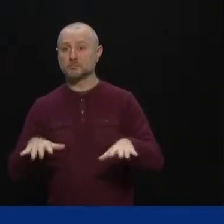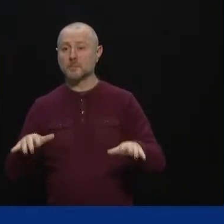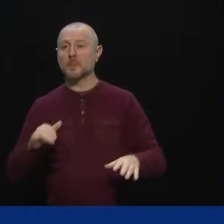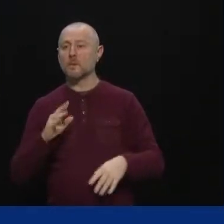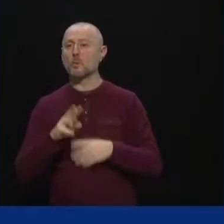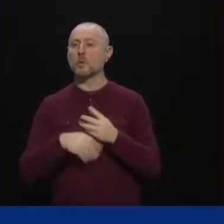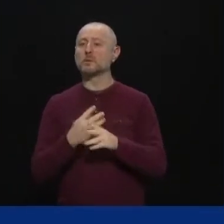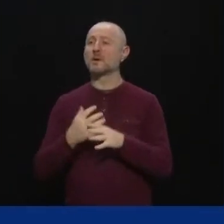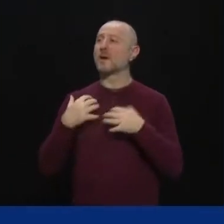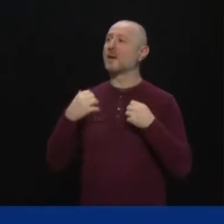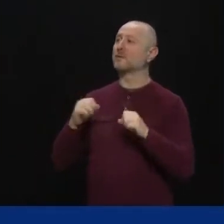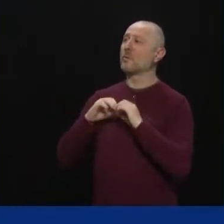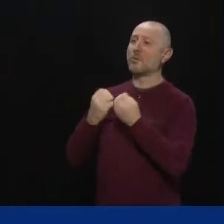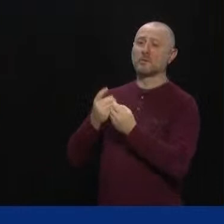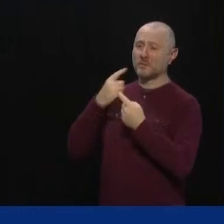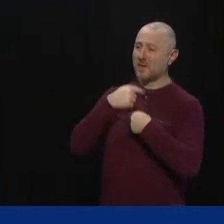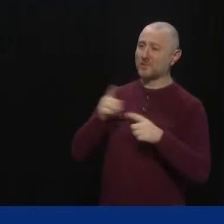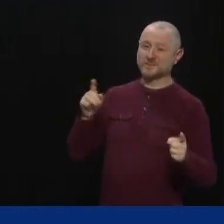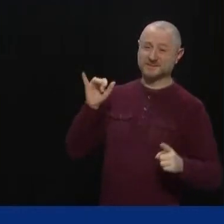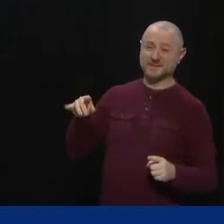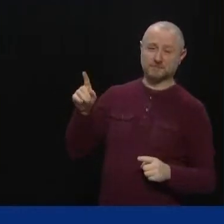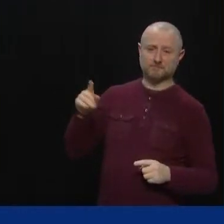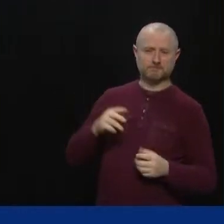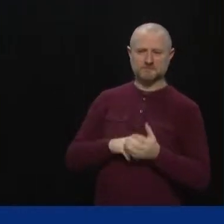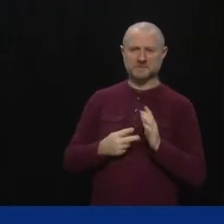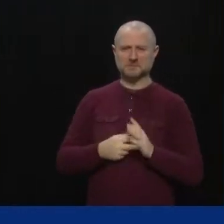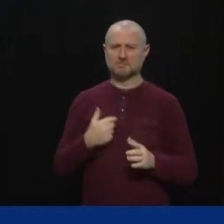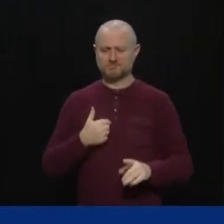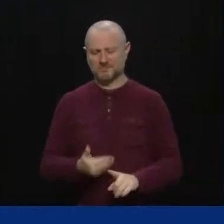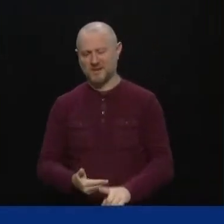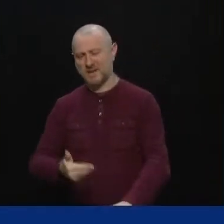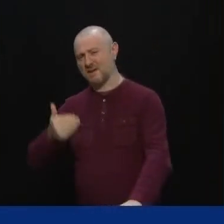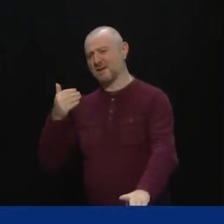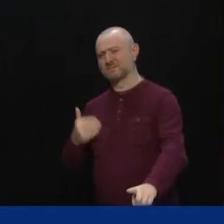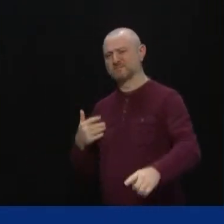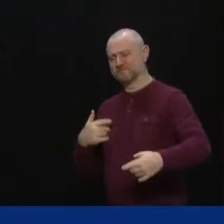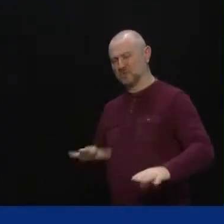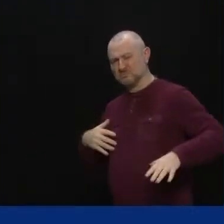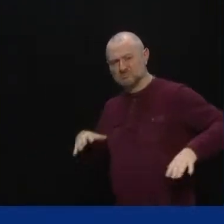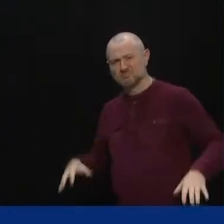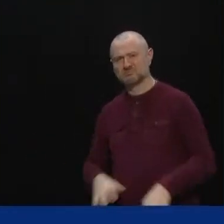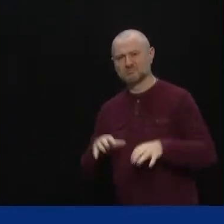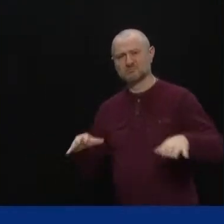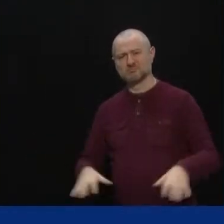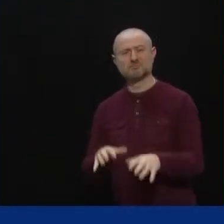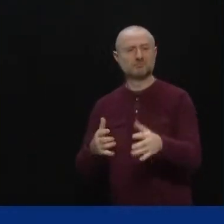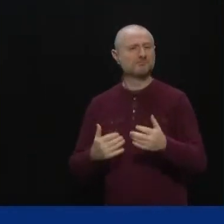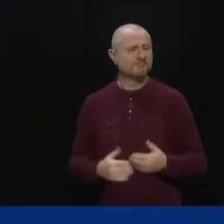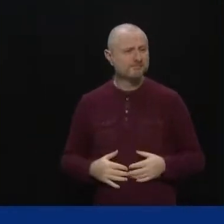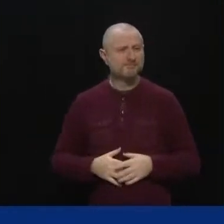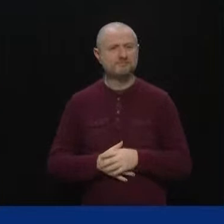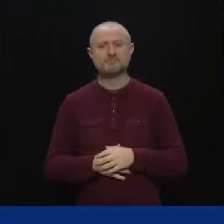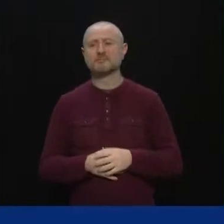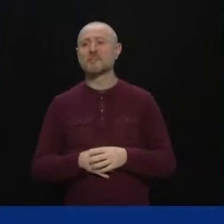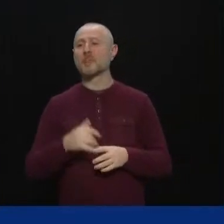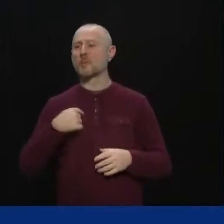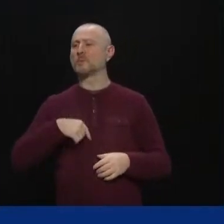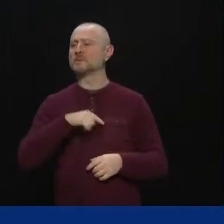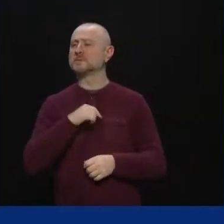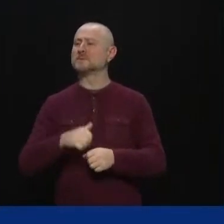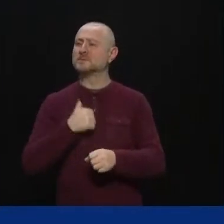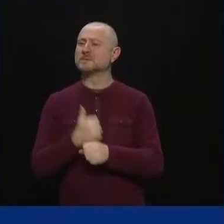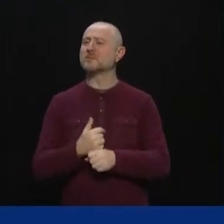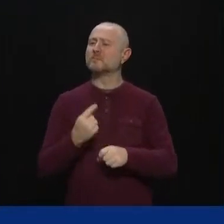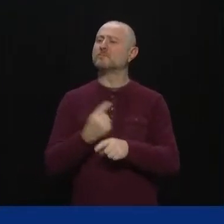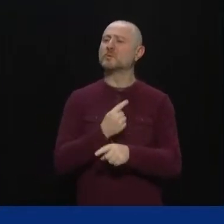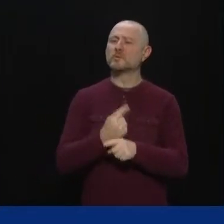Organization. So we have been proactive. We've been making smart decisions. We have been putting in what we think are common sense requirements to